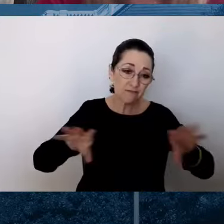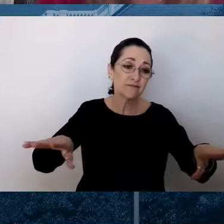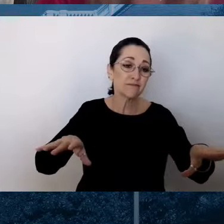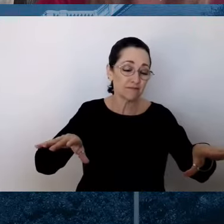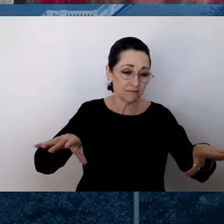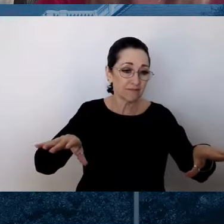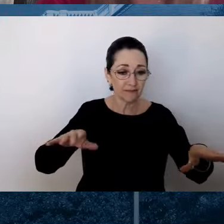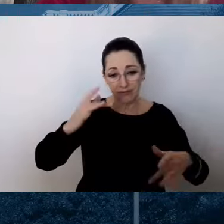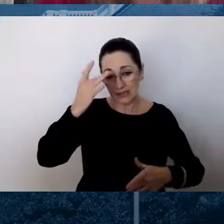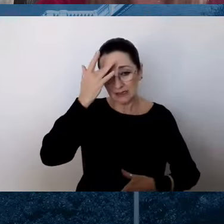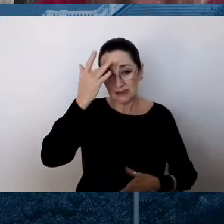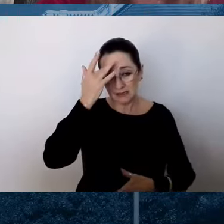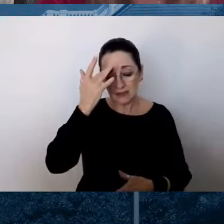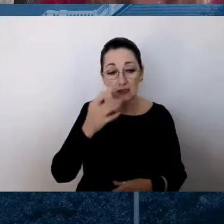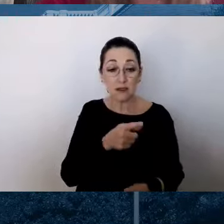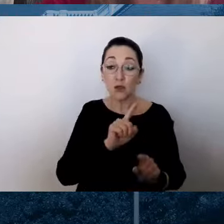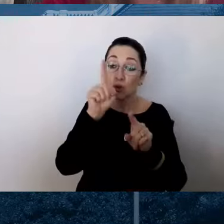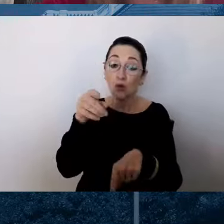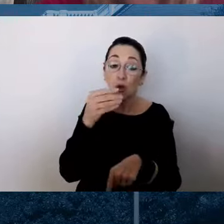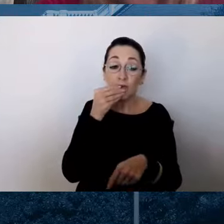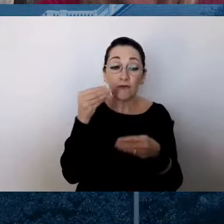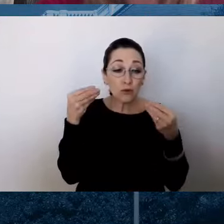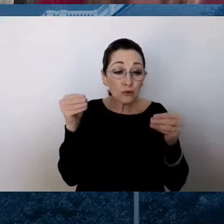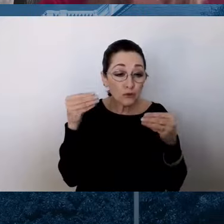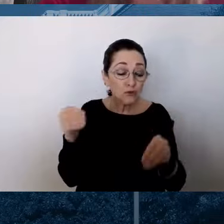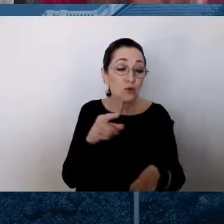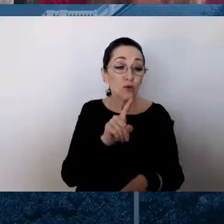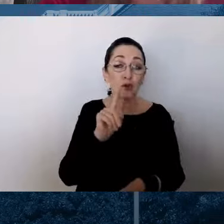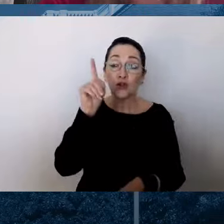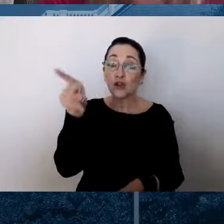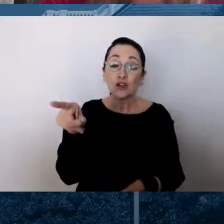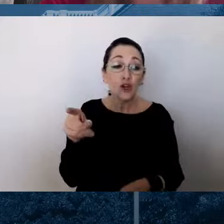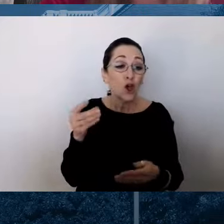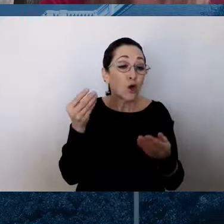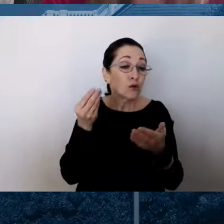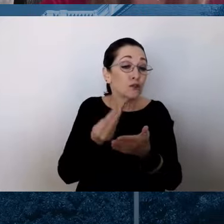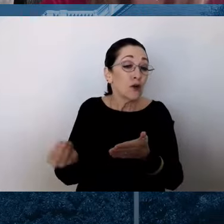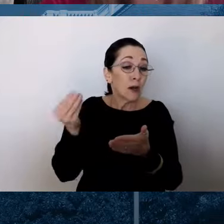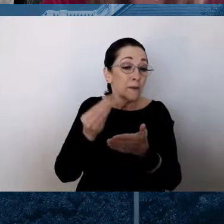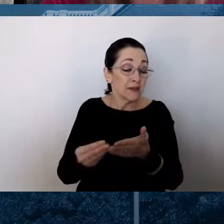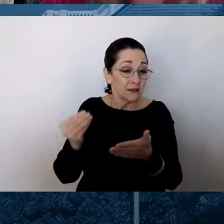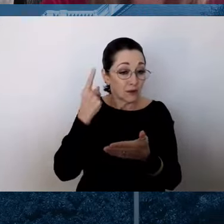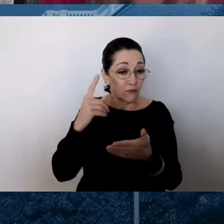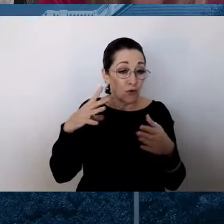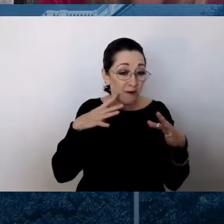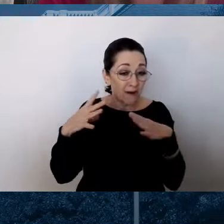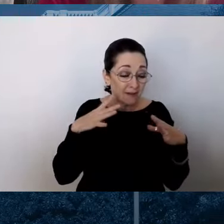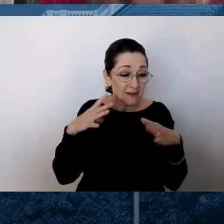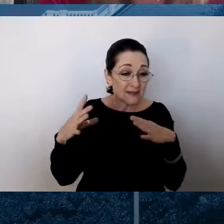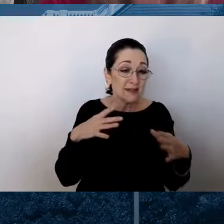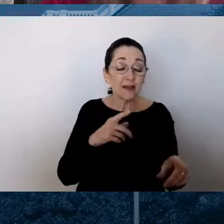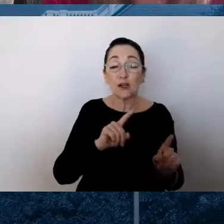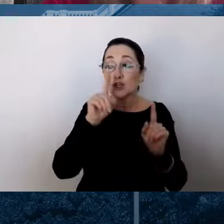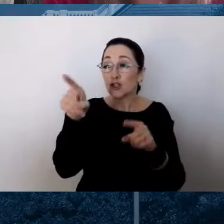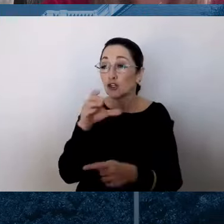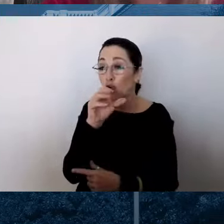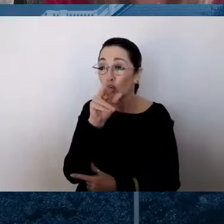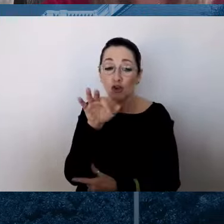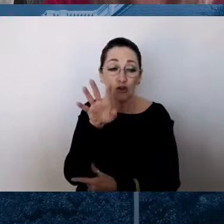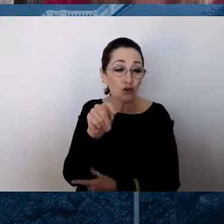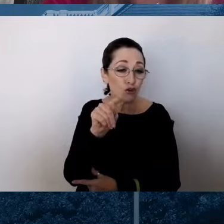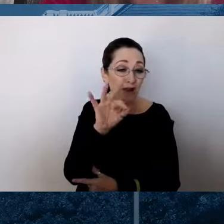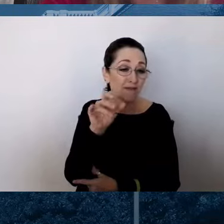the grocery store, going gift shopping, going to the craft fair, sporting event, concert,